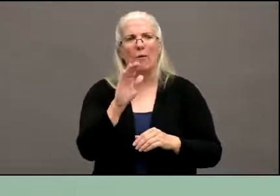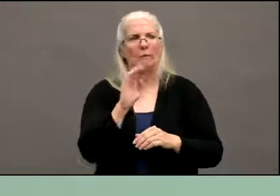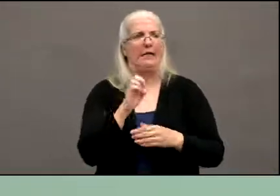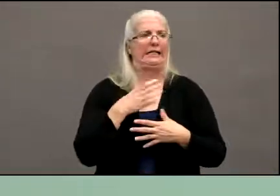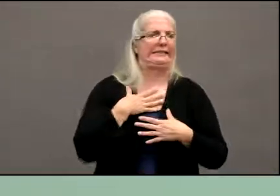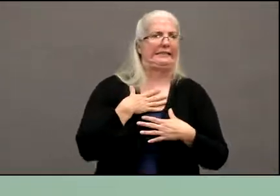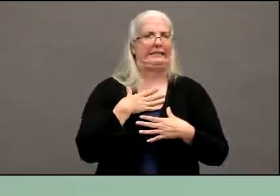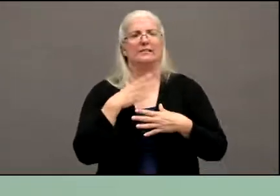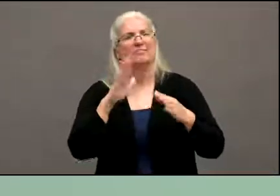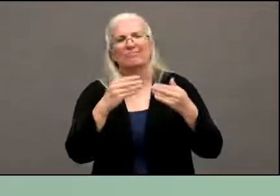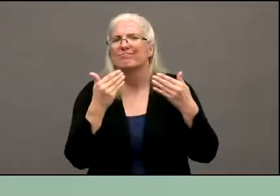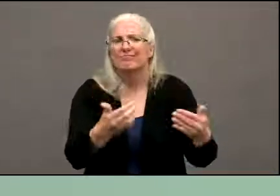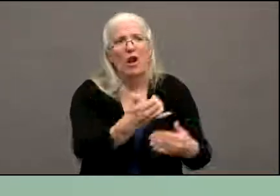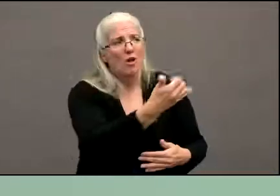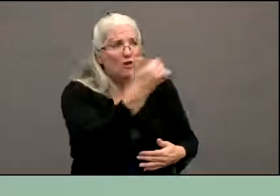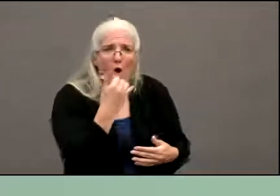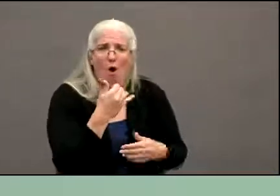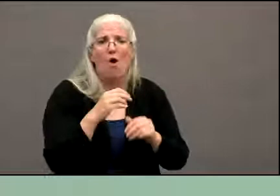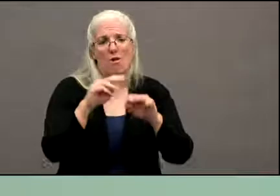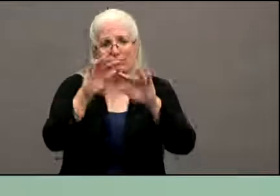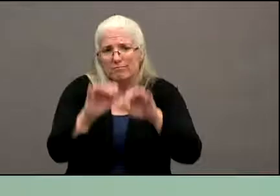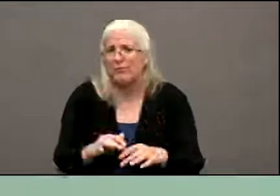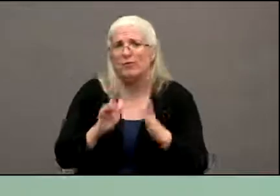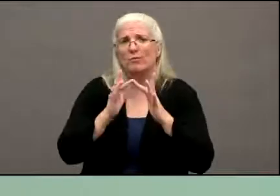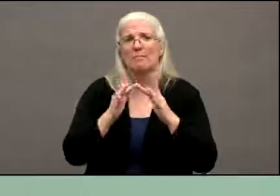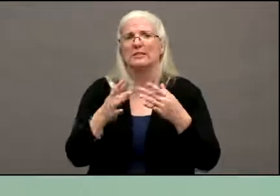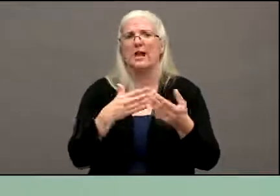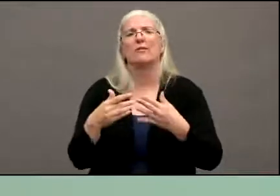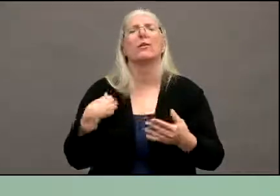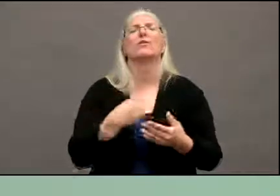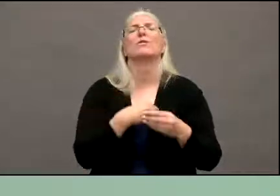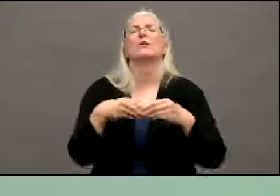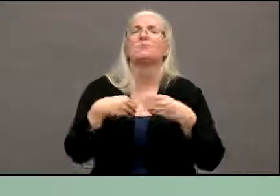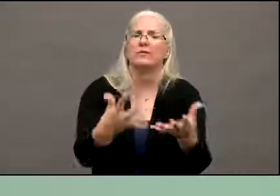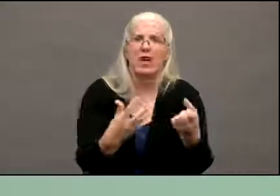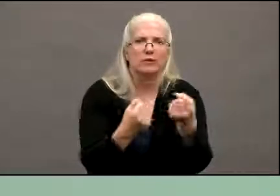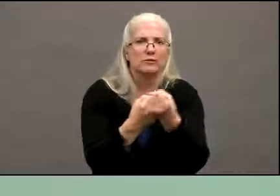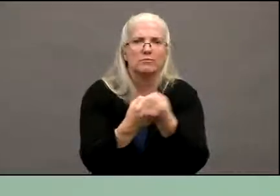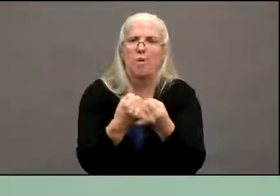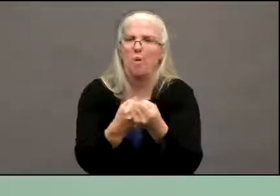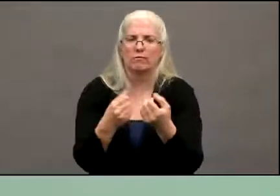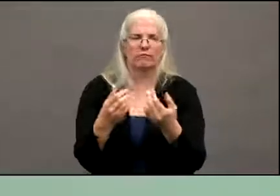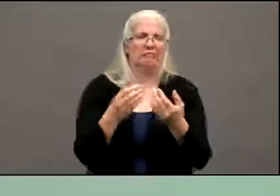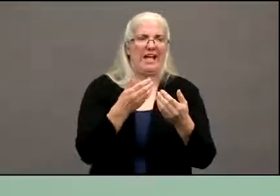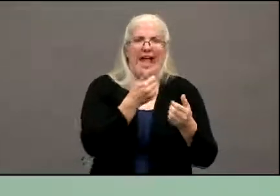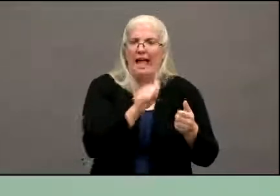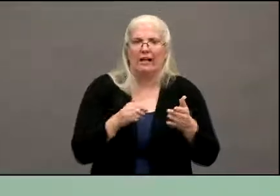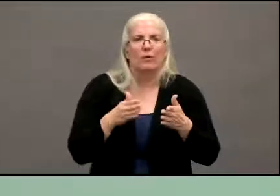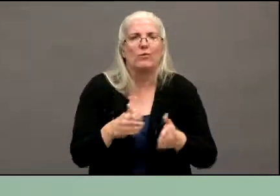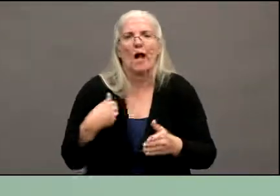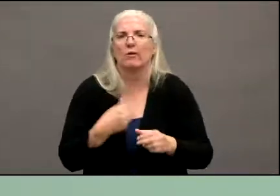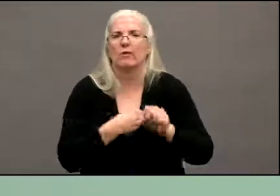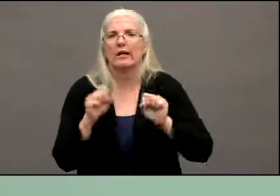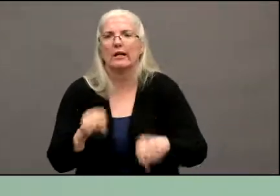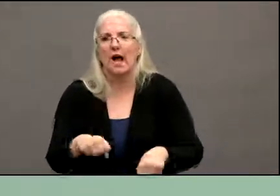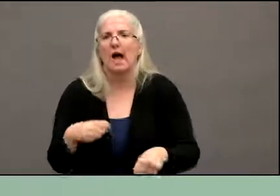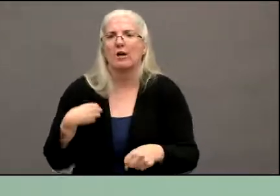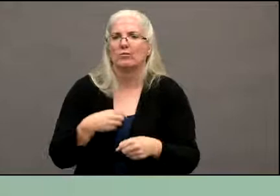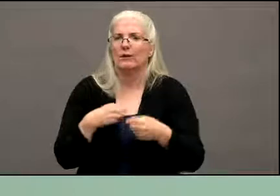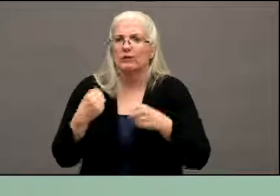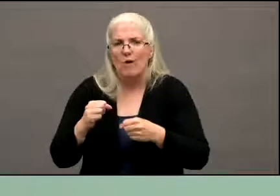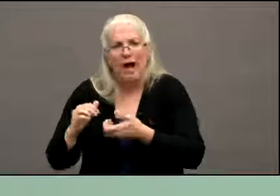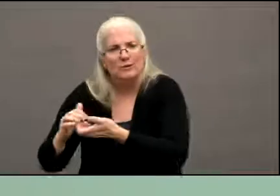provide support in any way that we can. Because I think this cooperation that has been so. I think it's been successful so far. Yes.